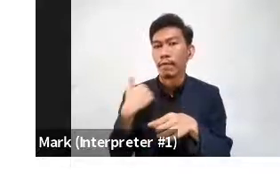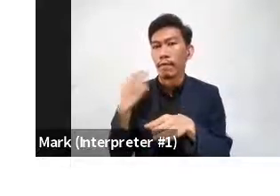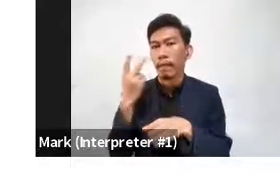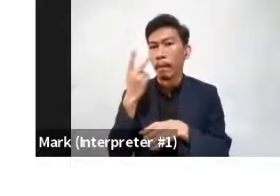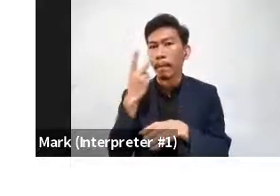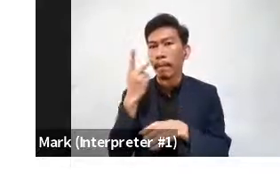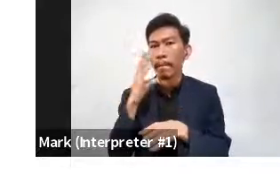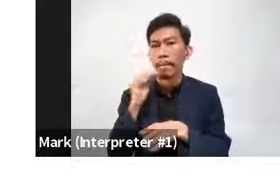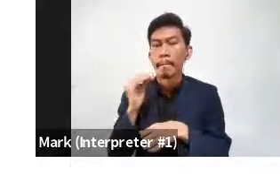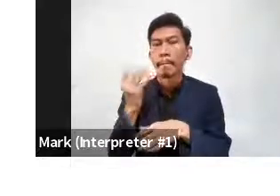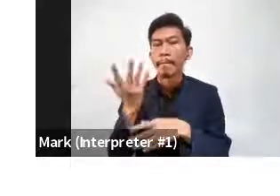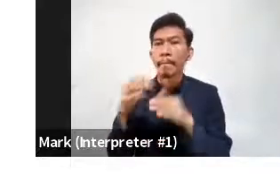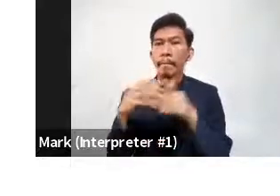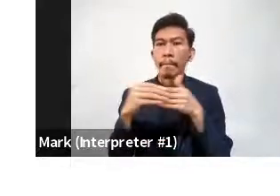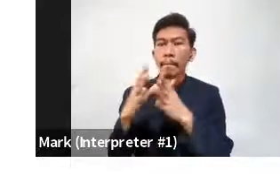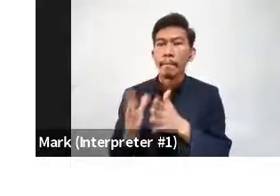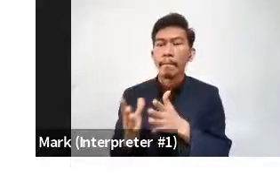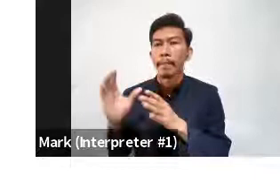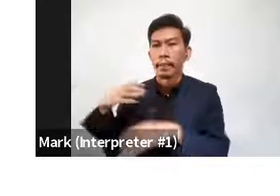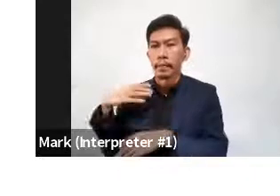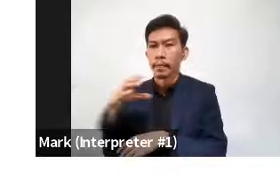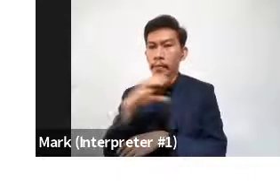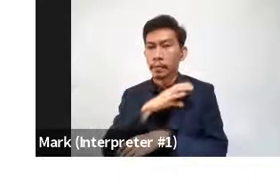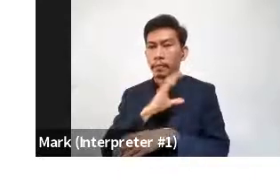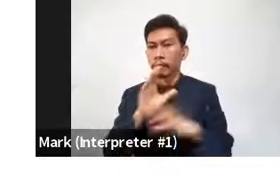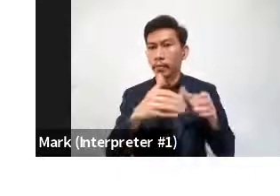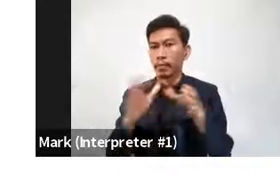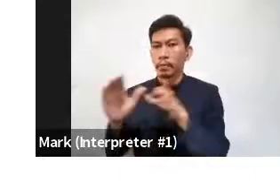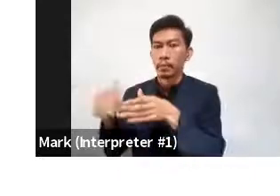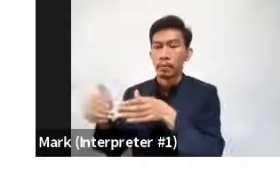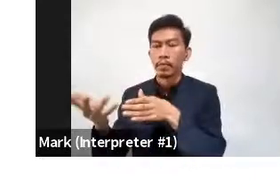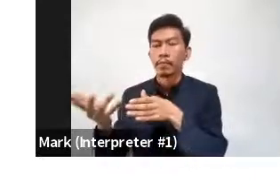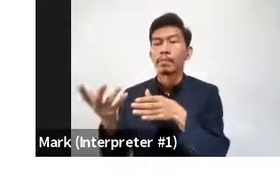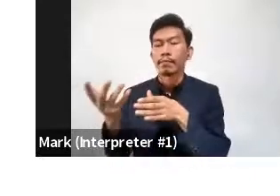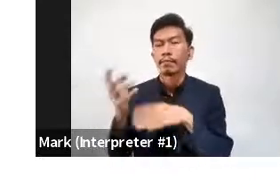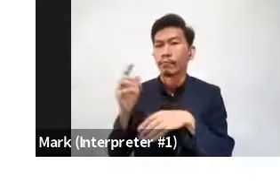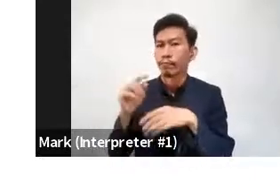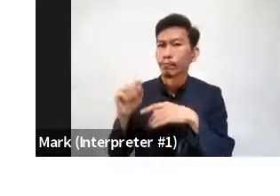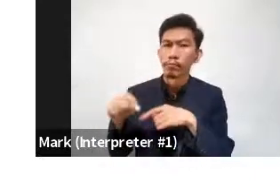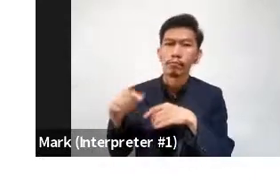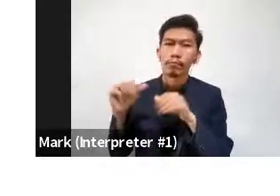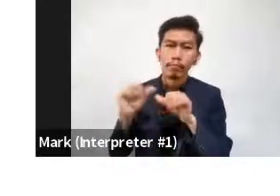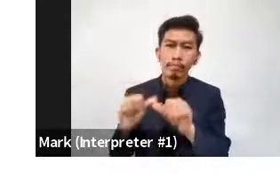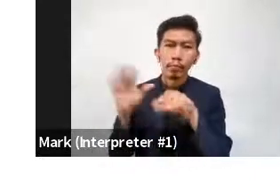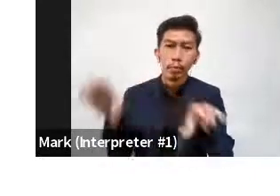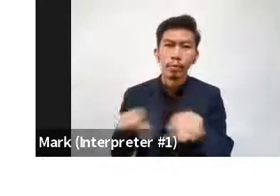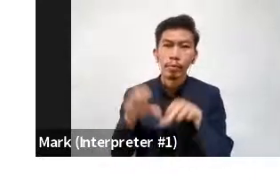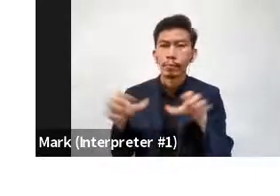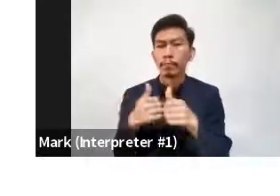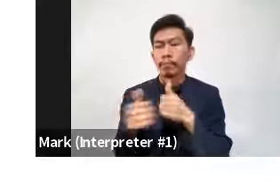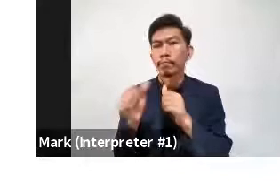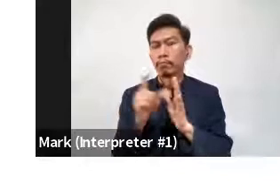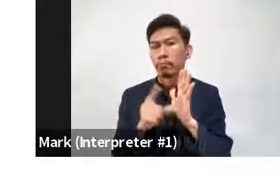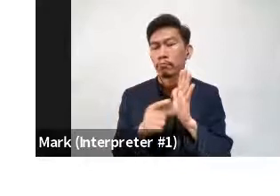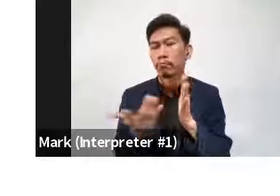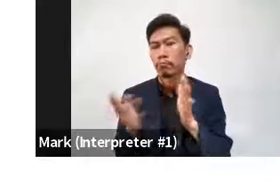our champions in both houses of Congress working overtime, pass this law, and